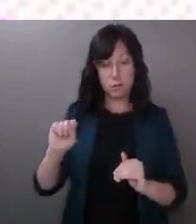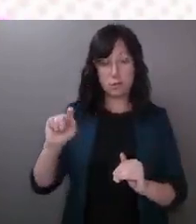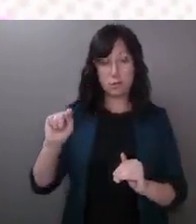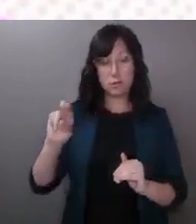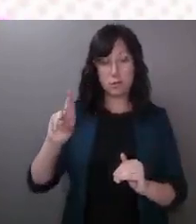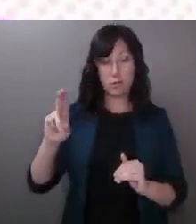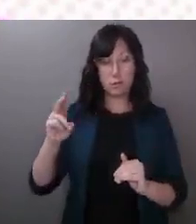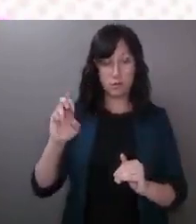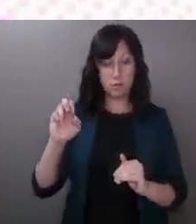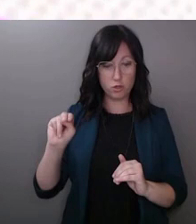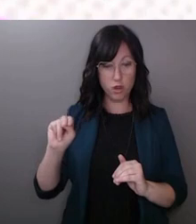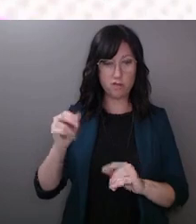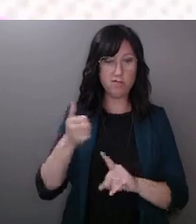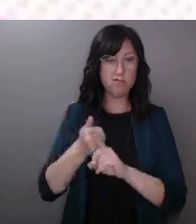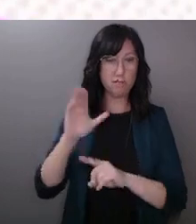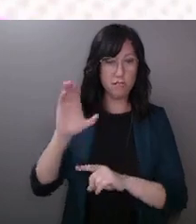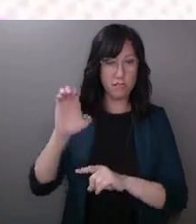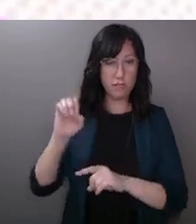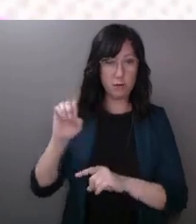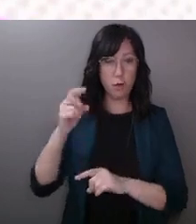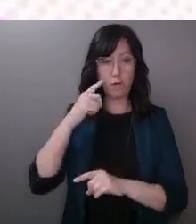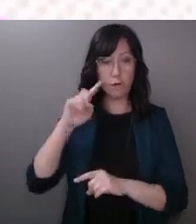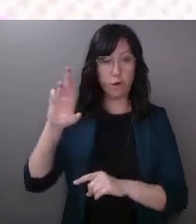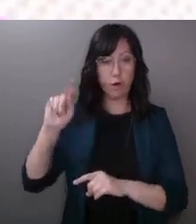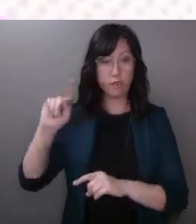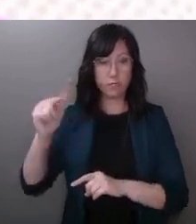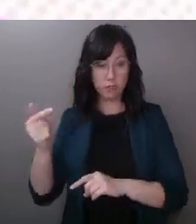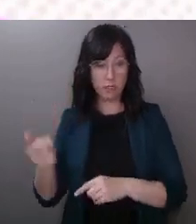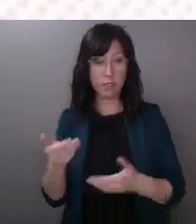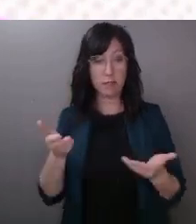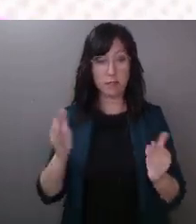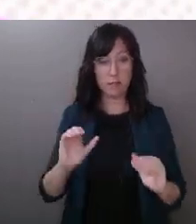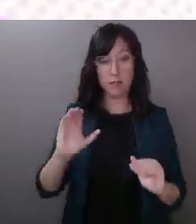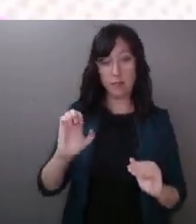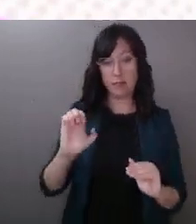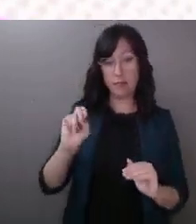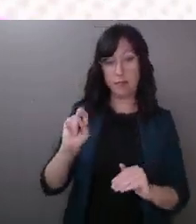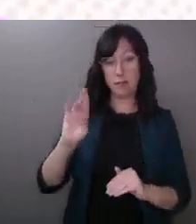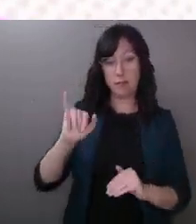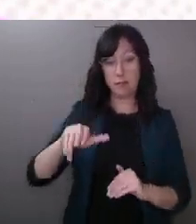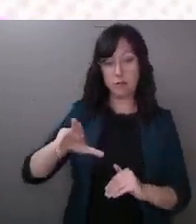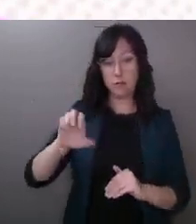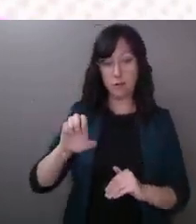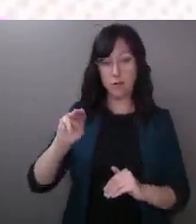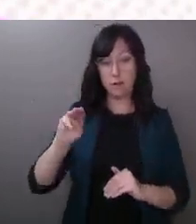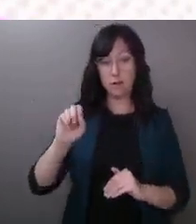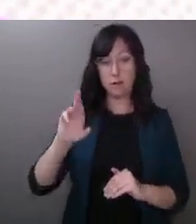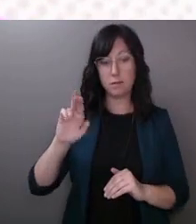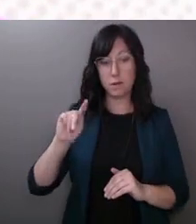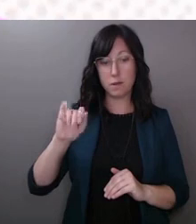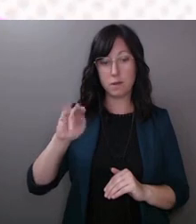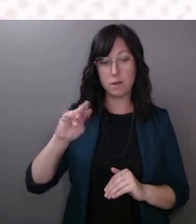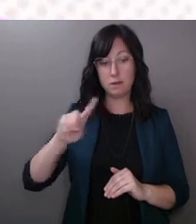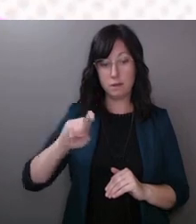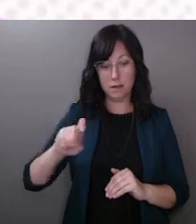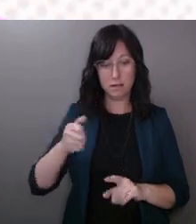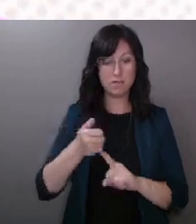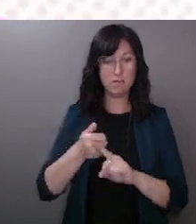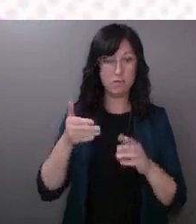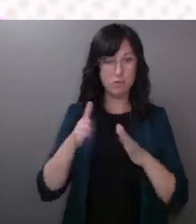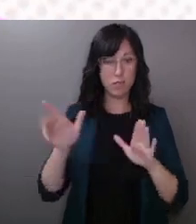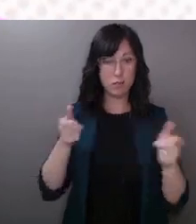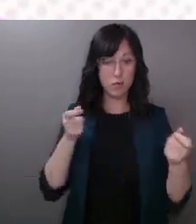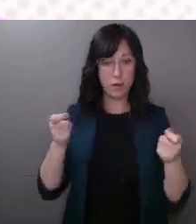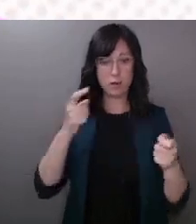Officer of Rideau Transit Group, Enrique Martinez, General Manager of Rideau Transit Maintenance, and